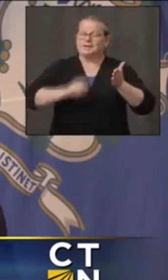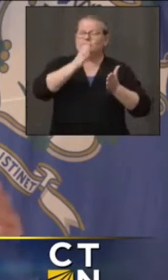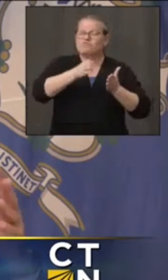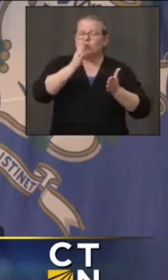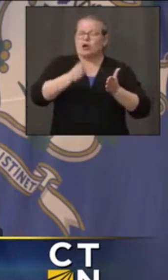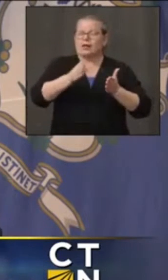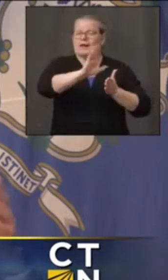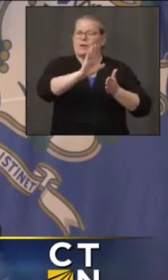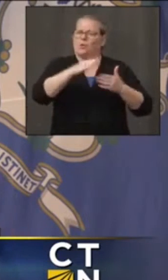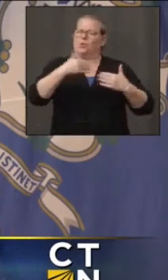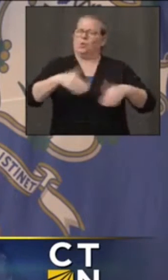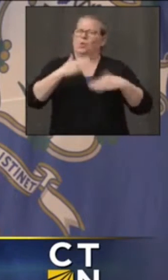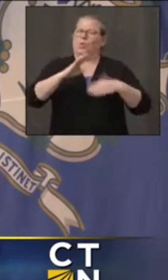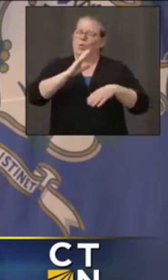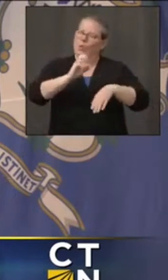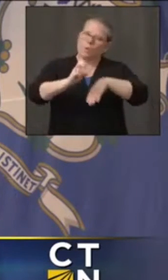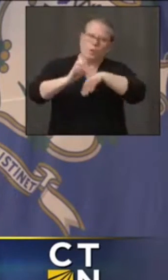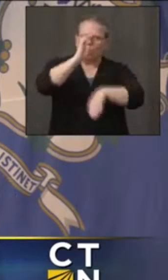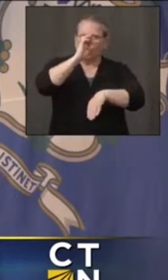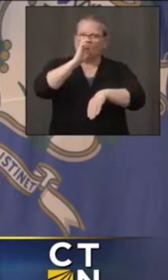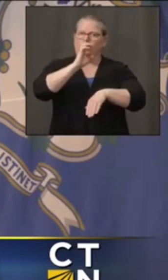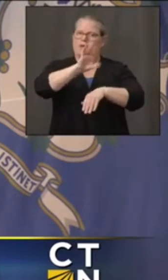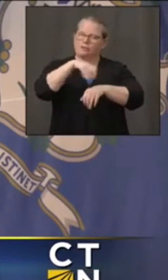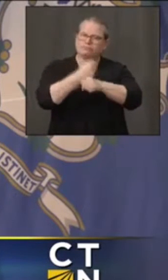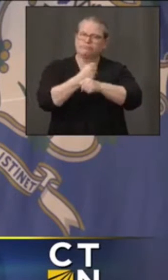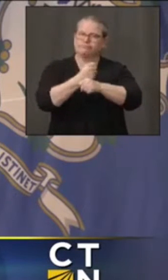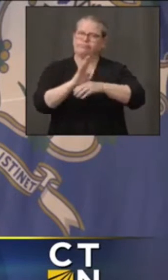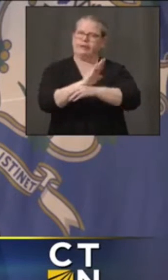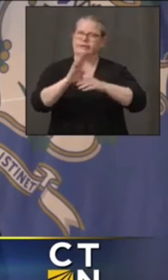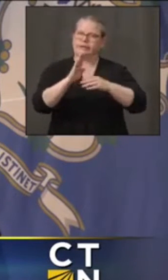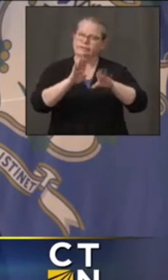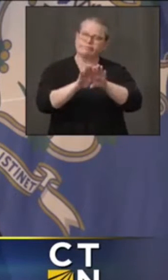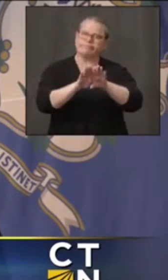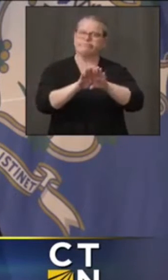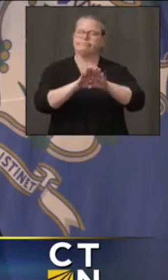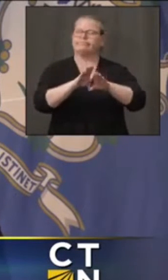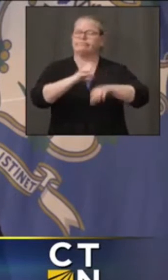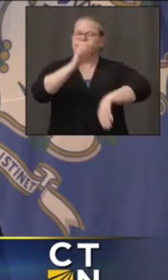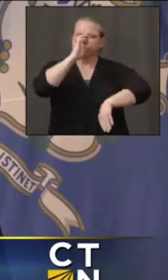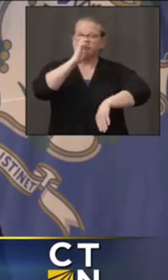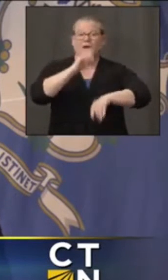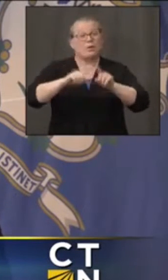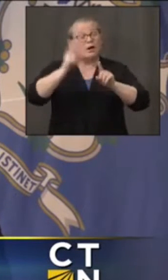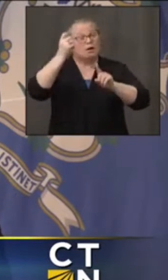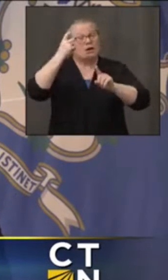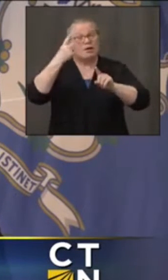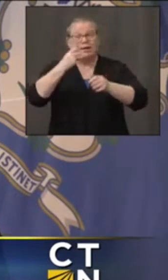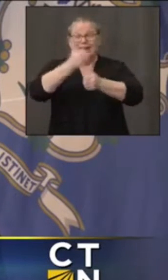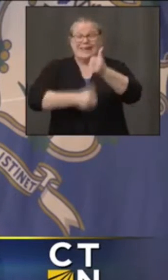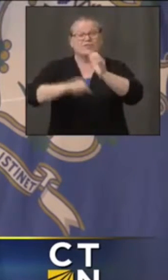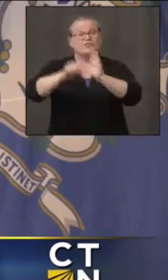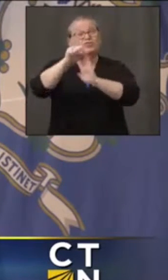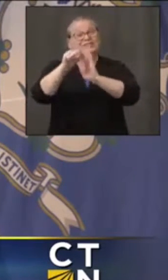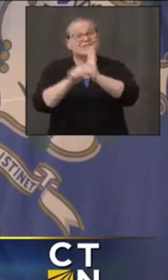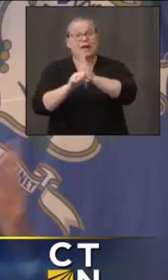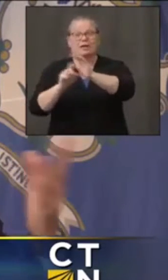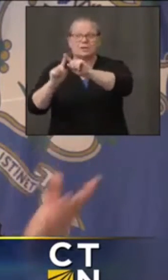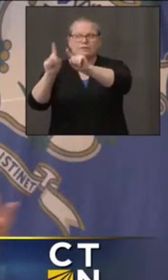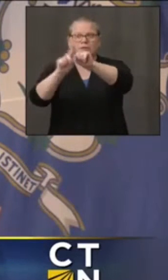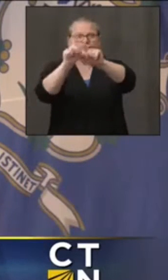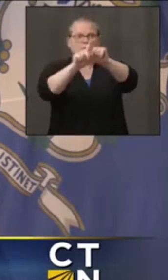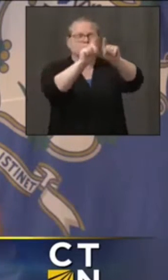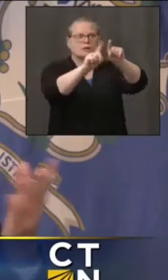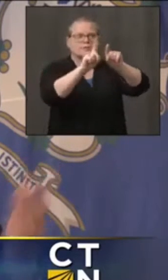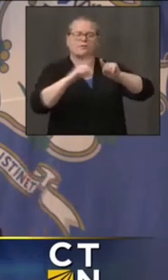that the state-by-state quarantine is complicated. I mean, frankly, most of New York has a positivity